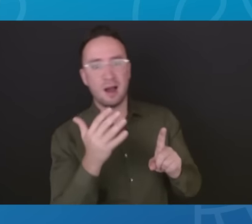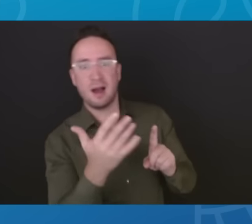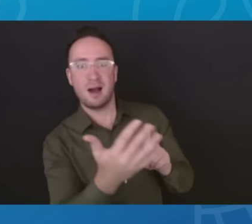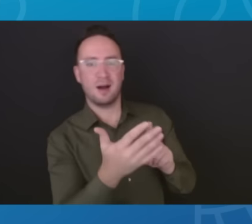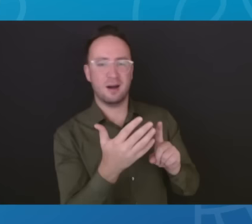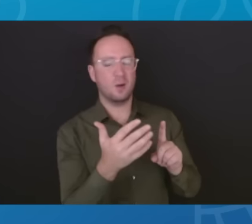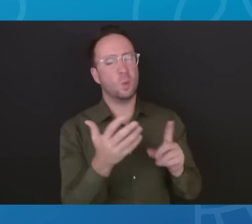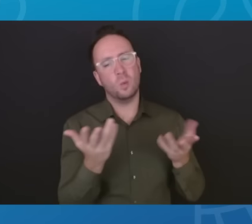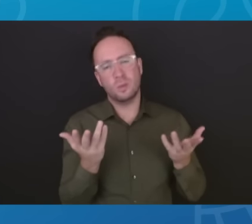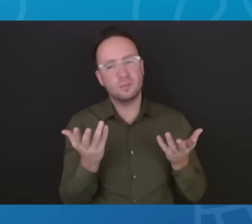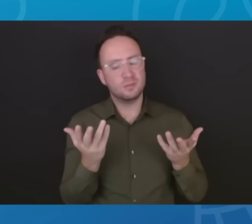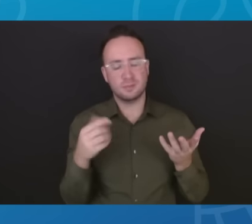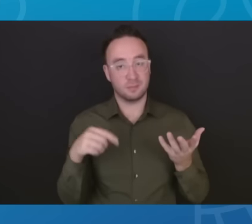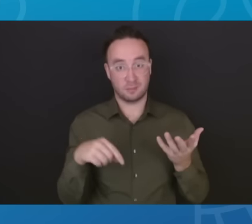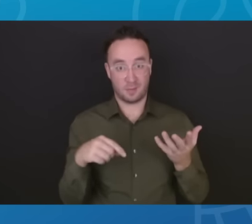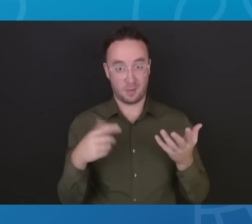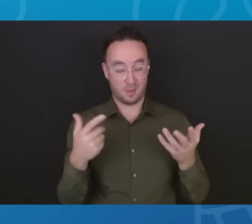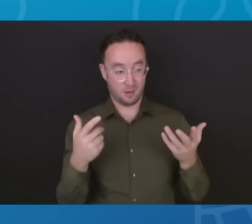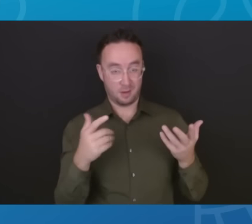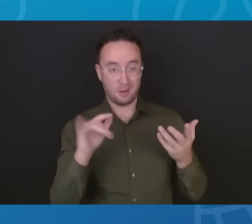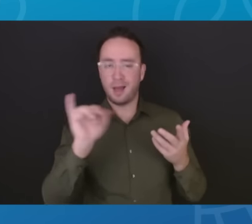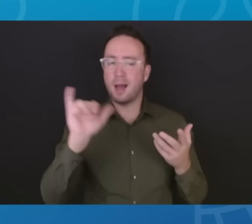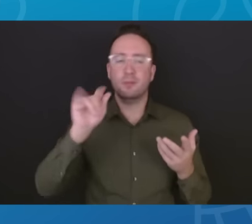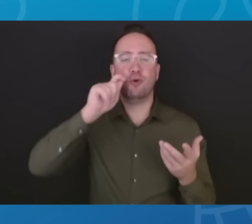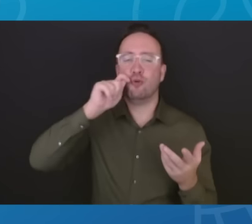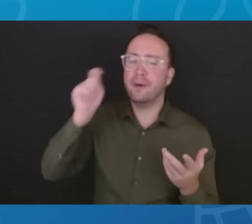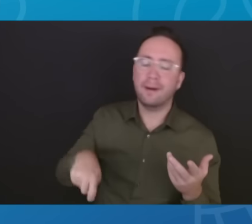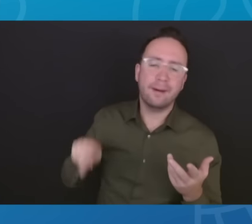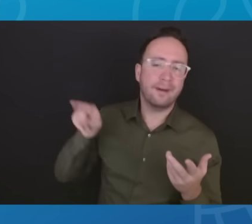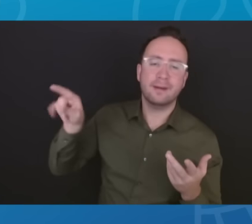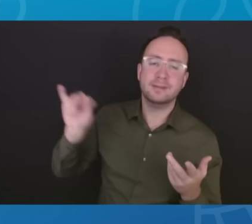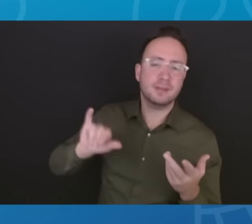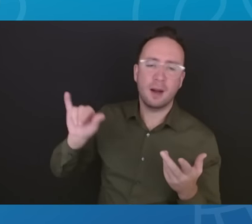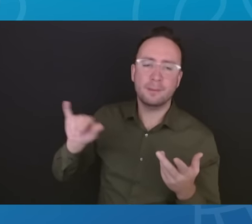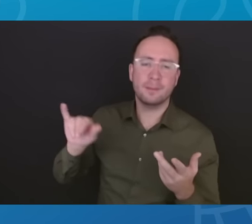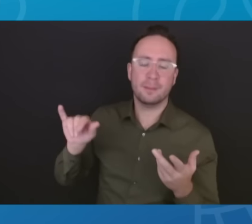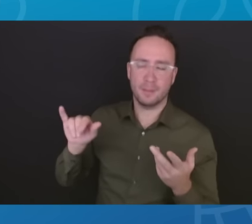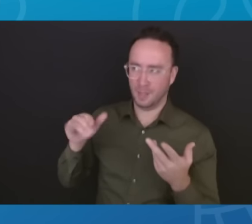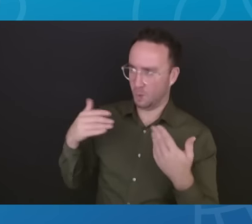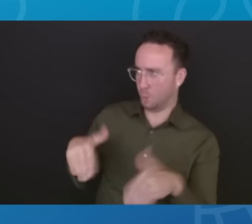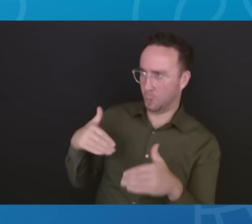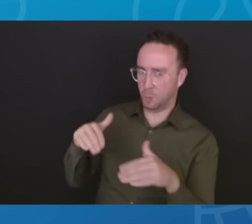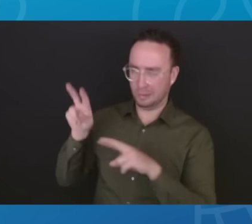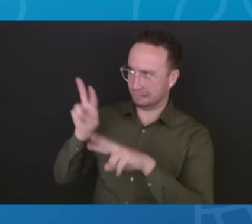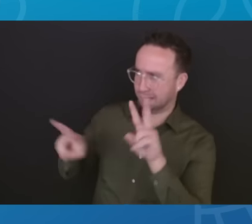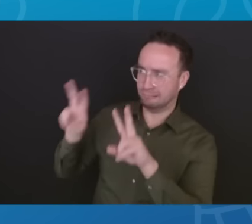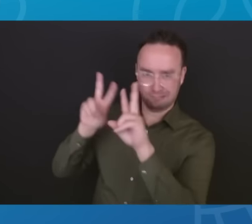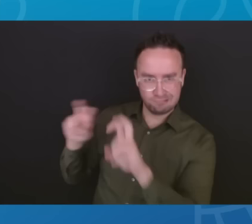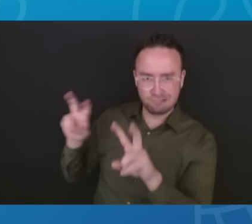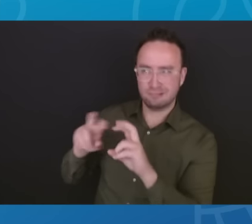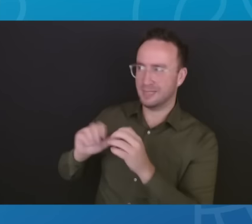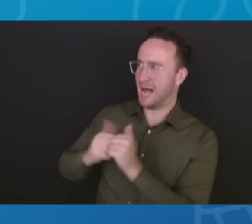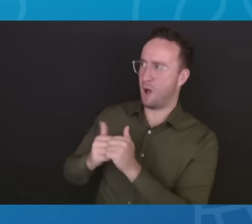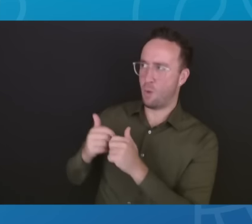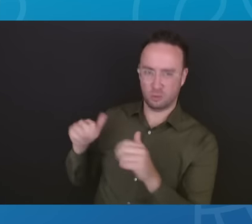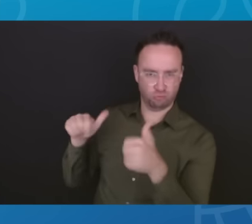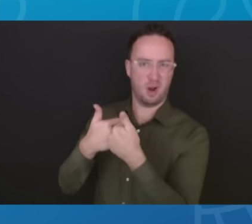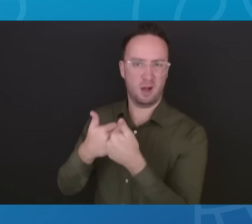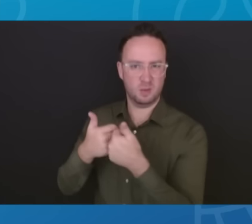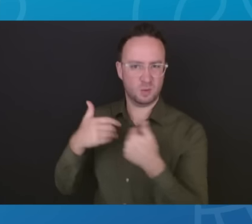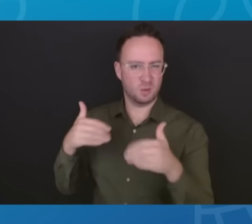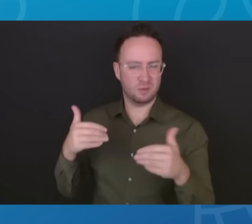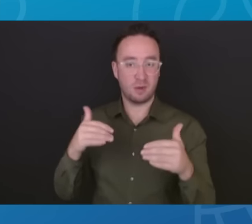true when it comes to, dare say, every situation in the world. And I think that's normal for anyone facing difficult decisions to look back and do, because you always want